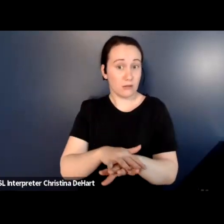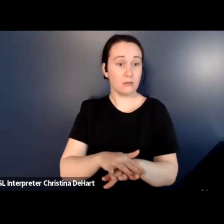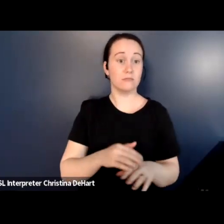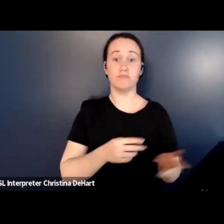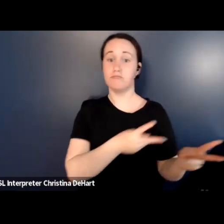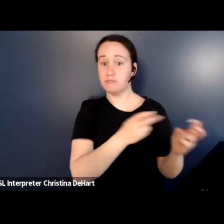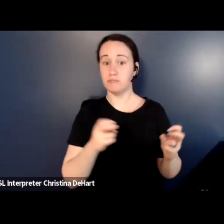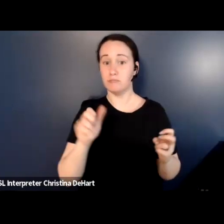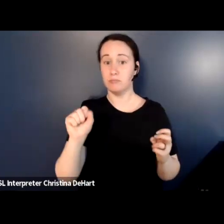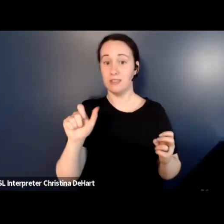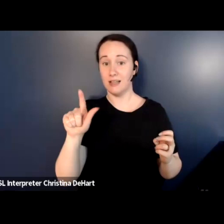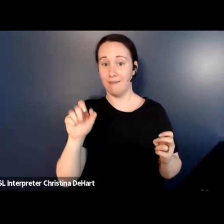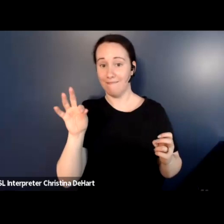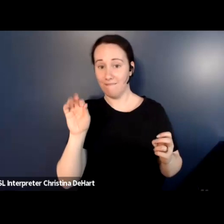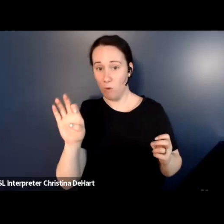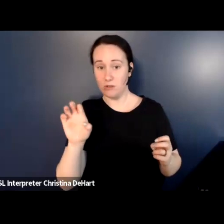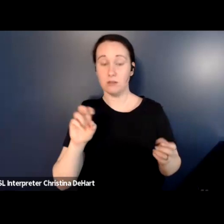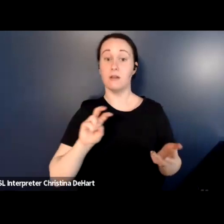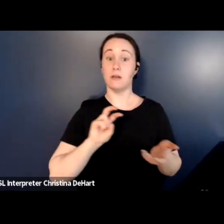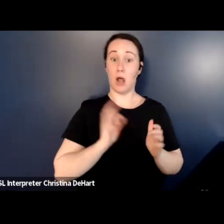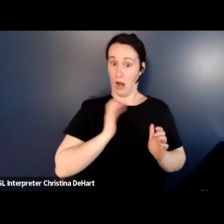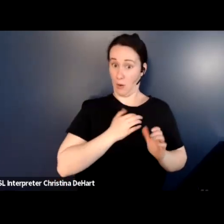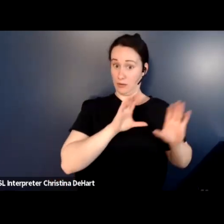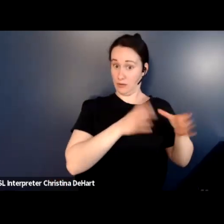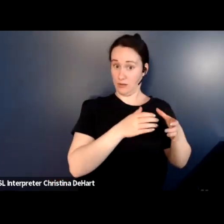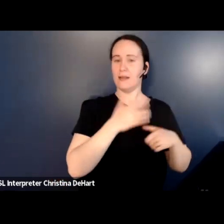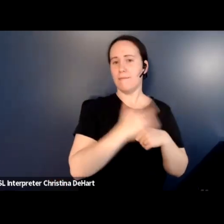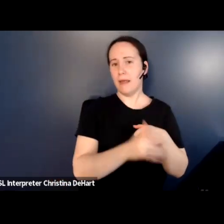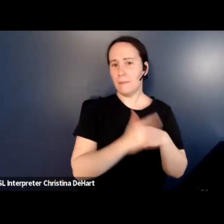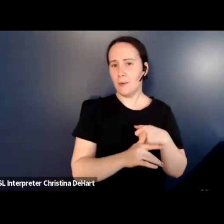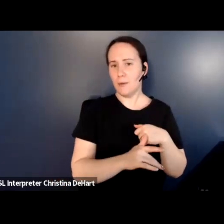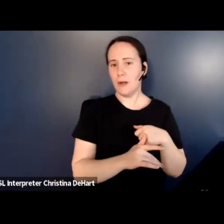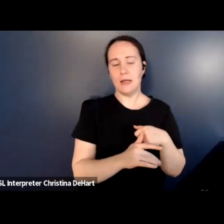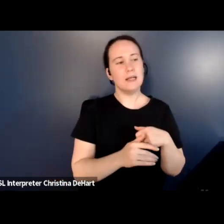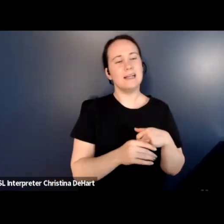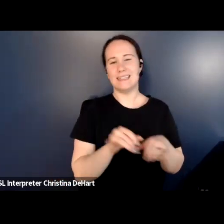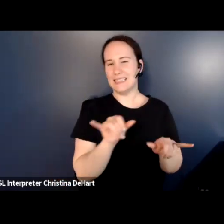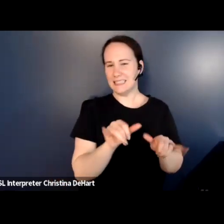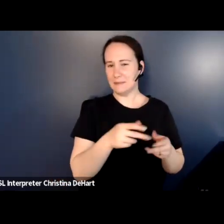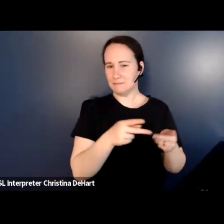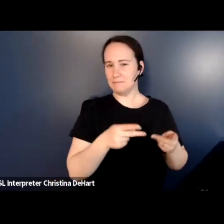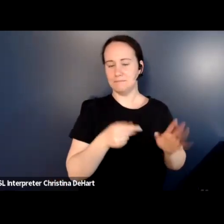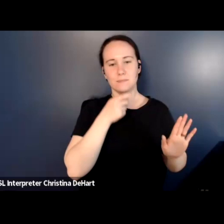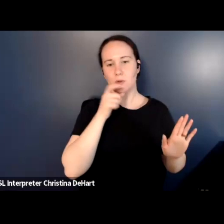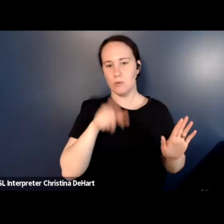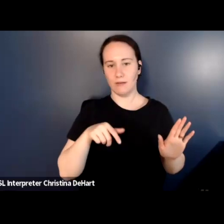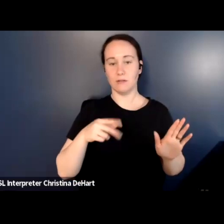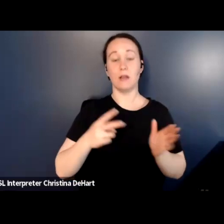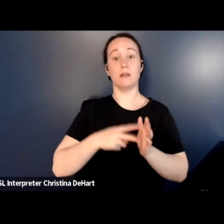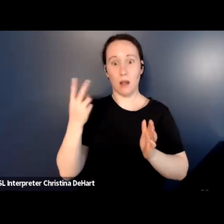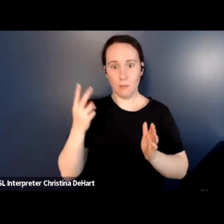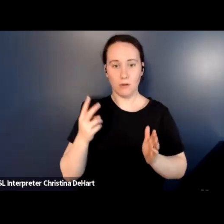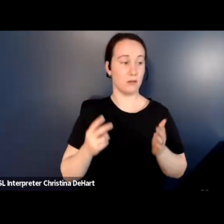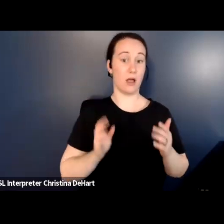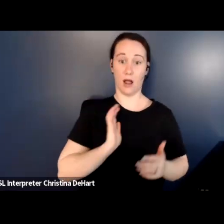so it's available for you, but you're still maintaining it in that same place. You don't necessarily have to do the double duty.